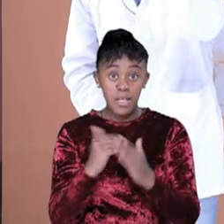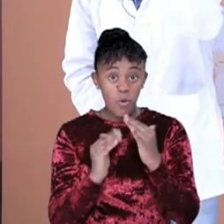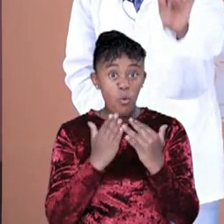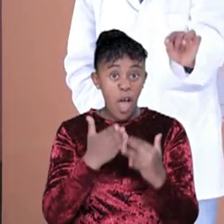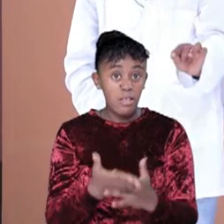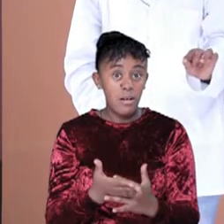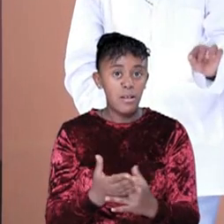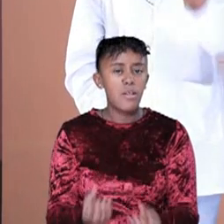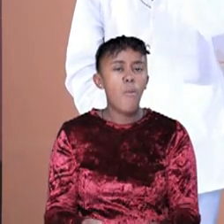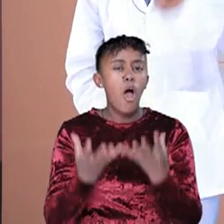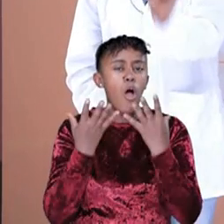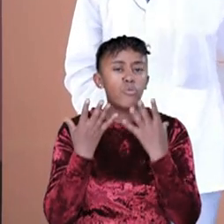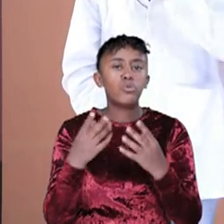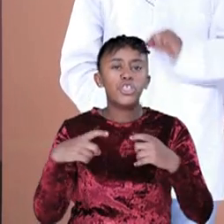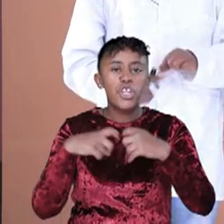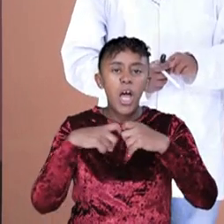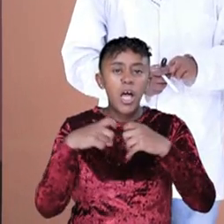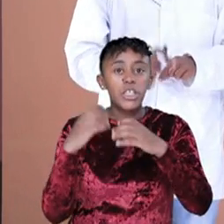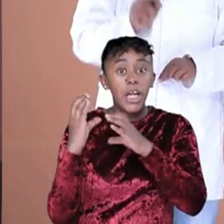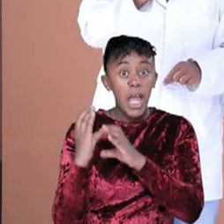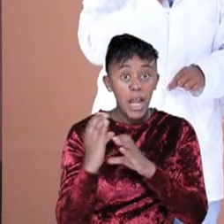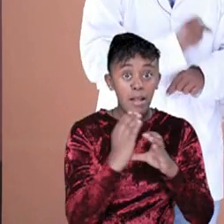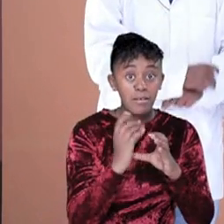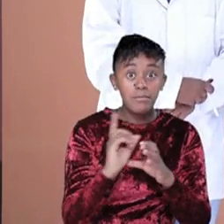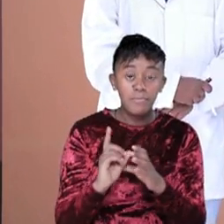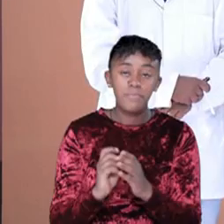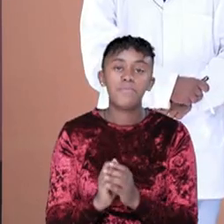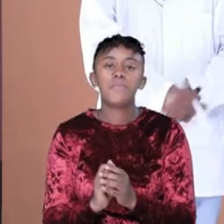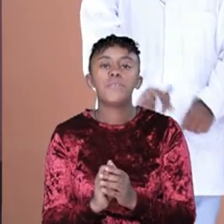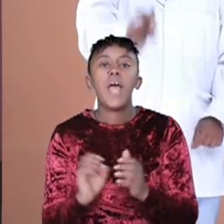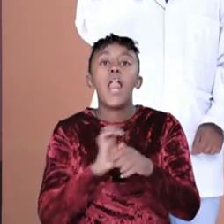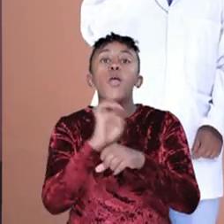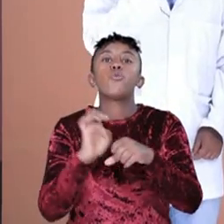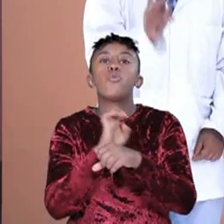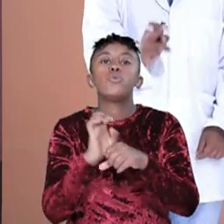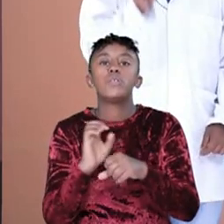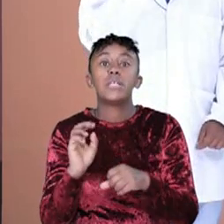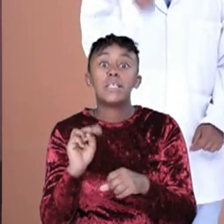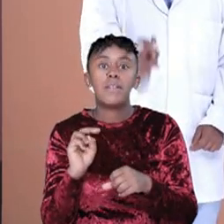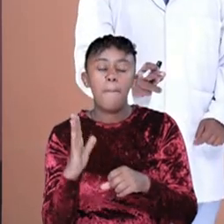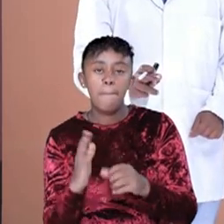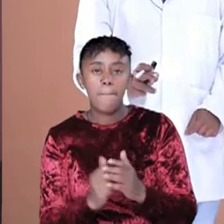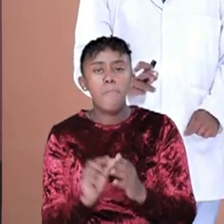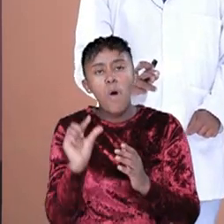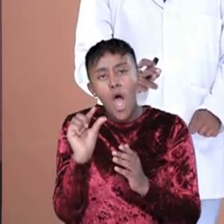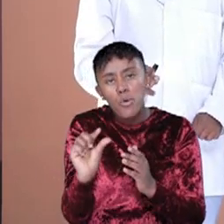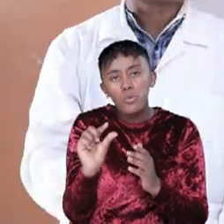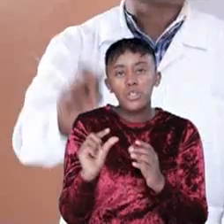majority charge carrier for N-type semiconductor is electrons, and the minority charge